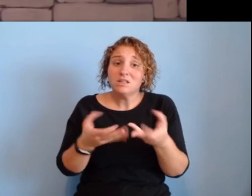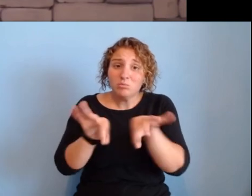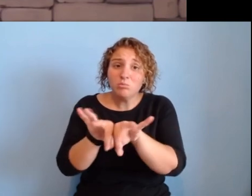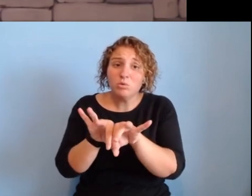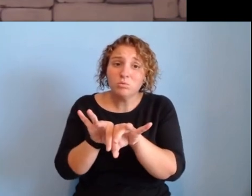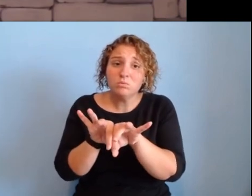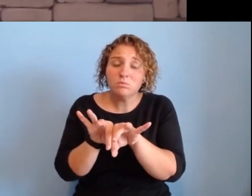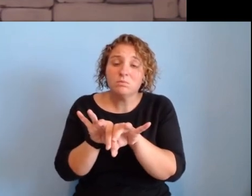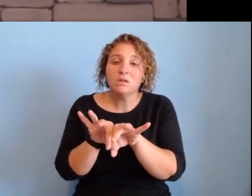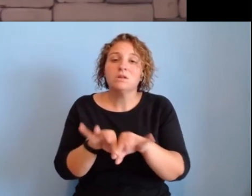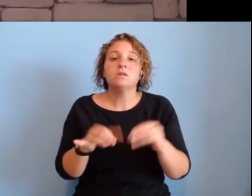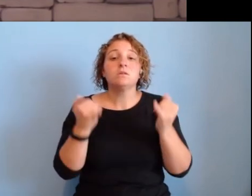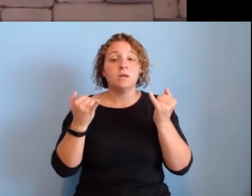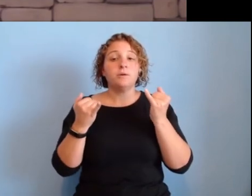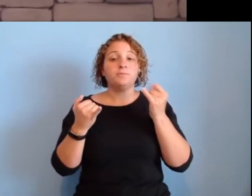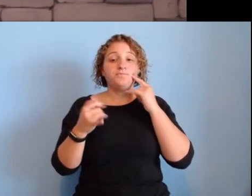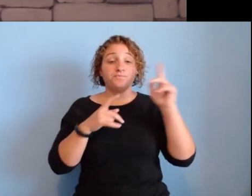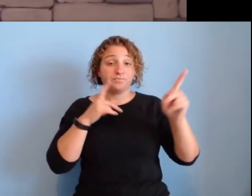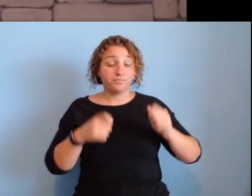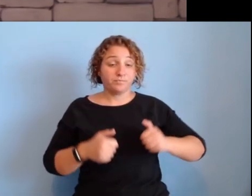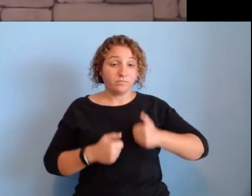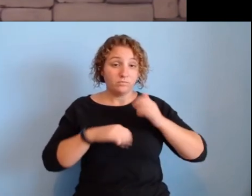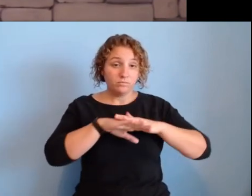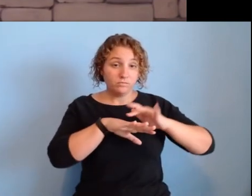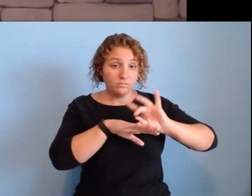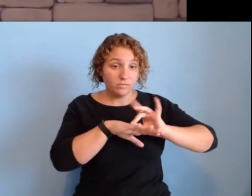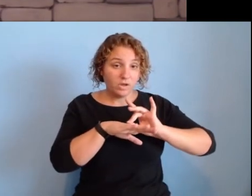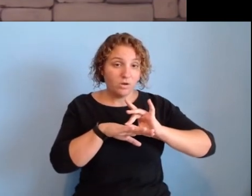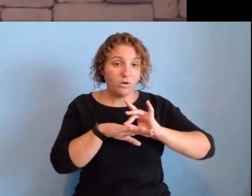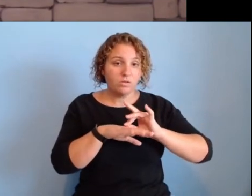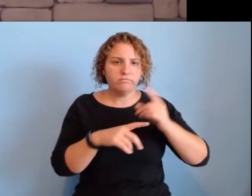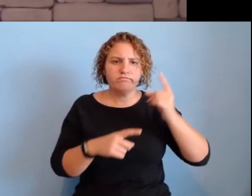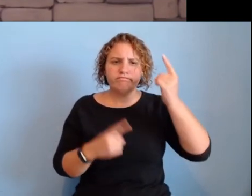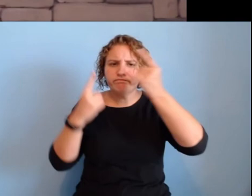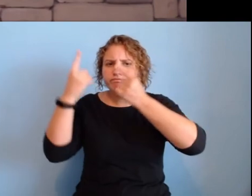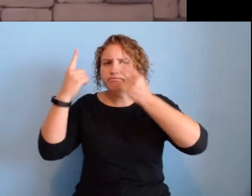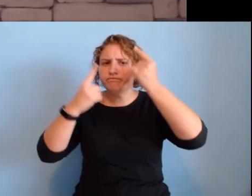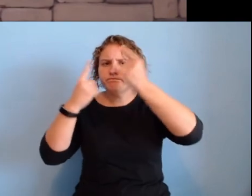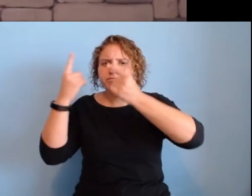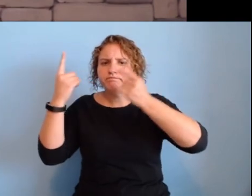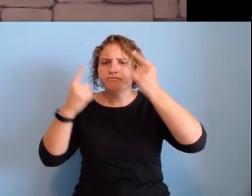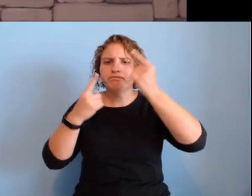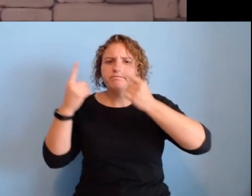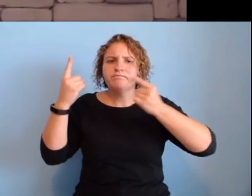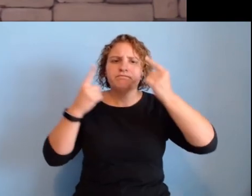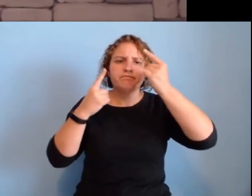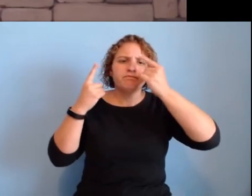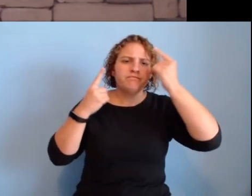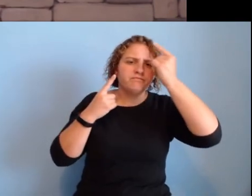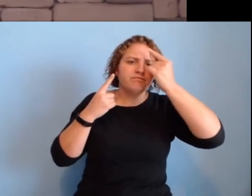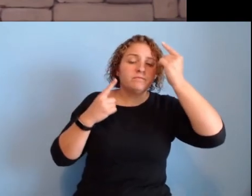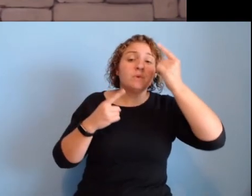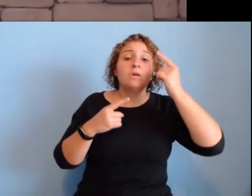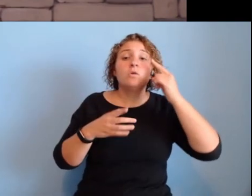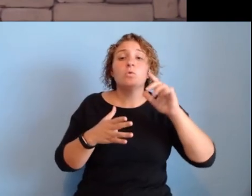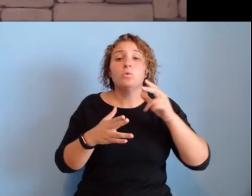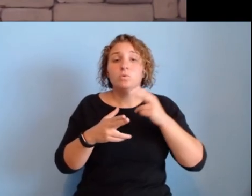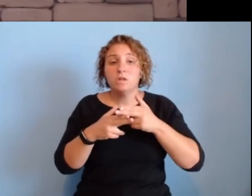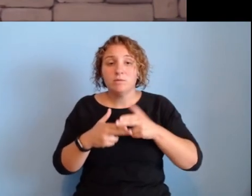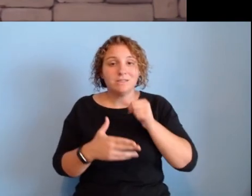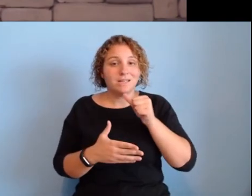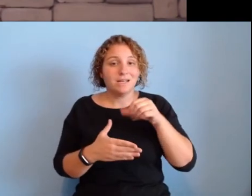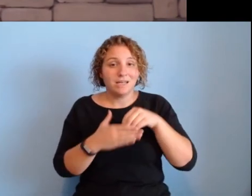they that dwell on the earth shall wonder whose names were not written in the book of life from the foundation of the world. Now, we can't